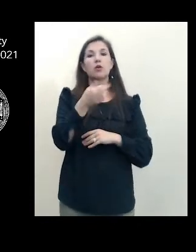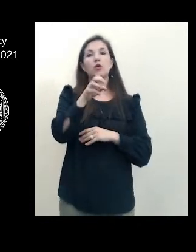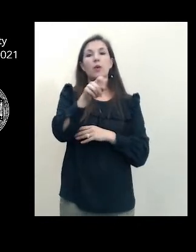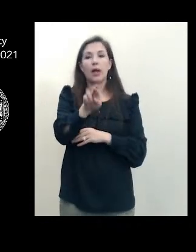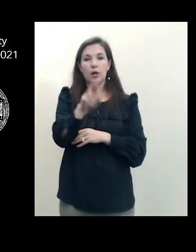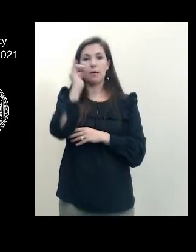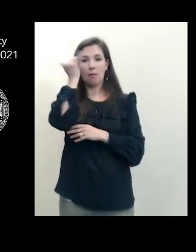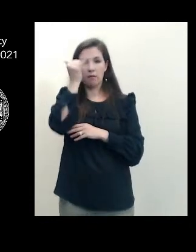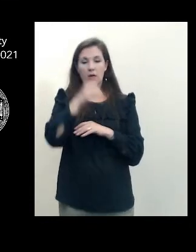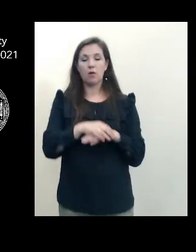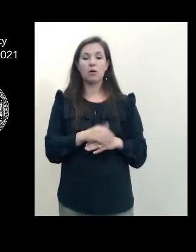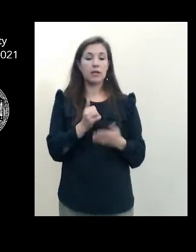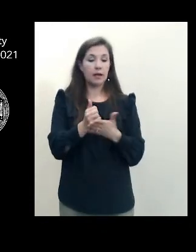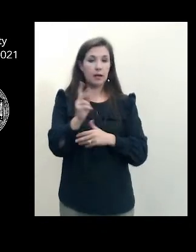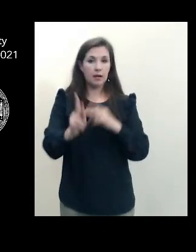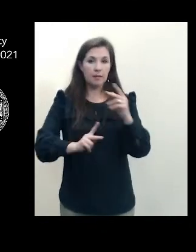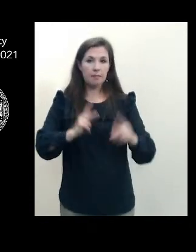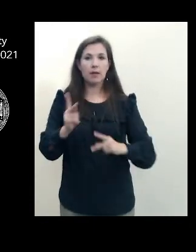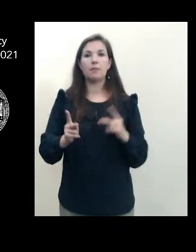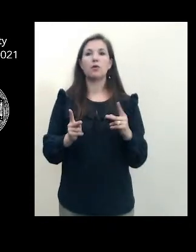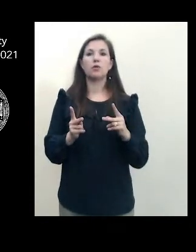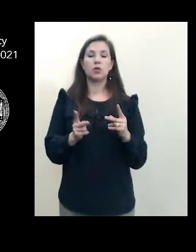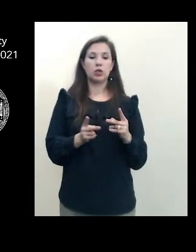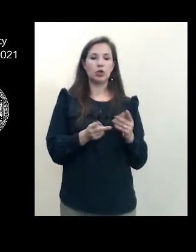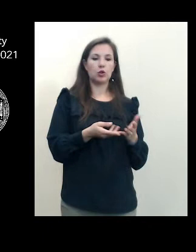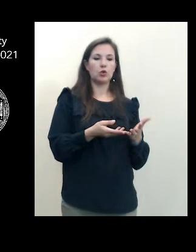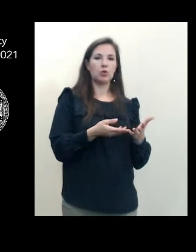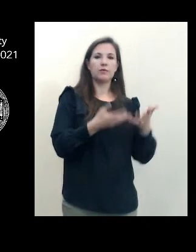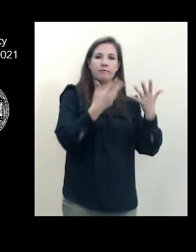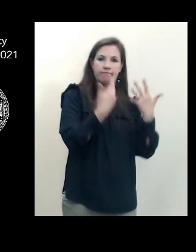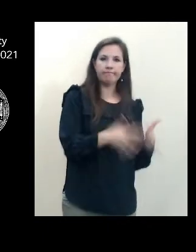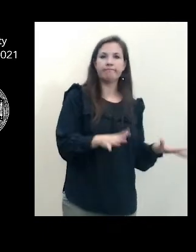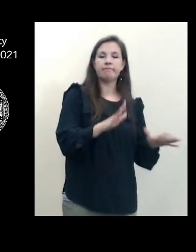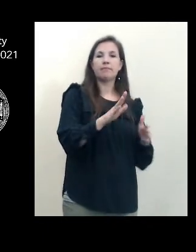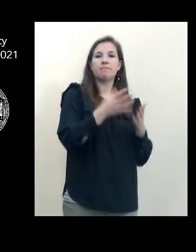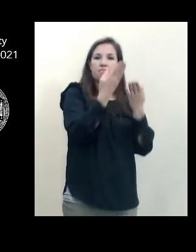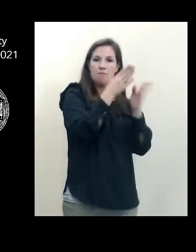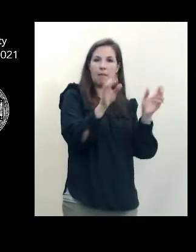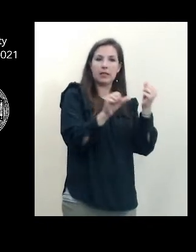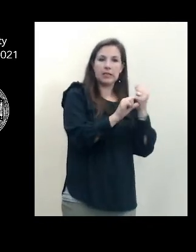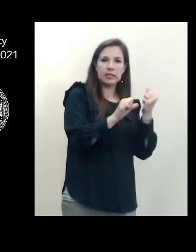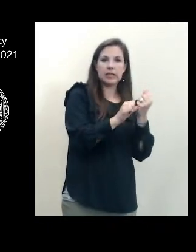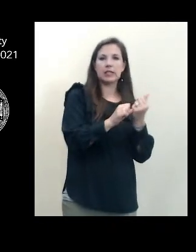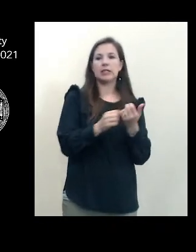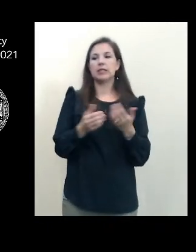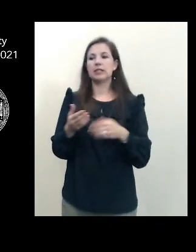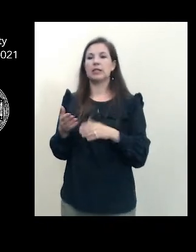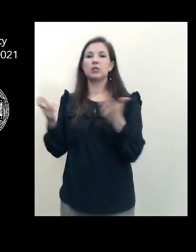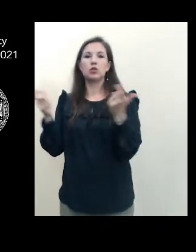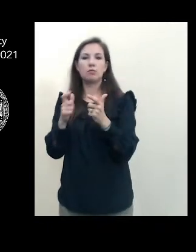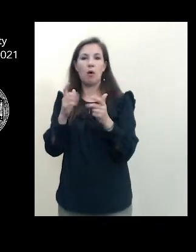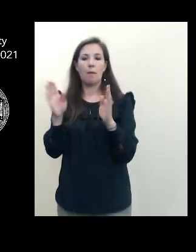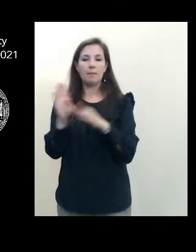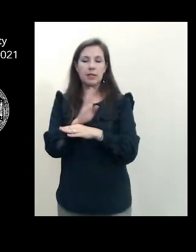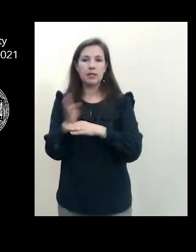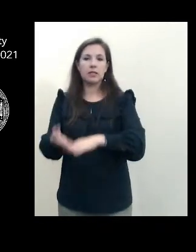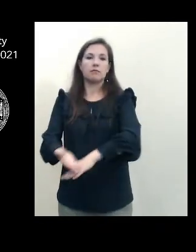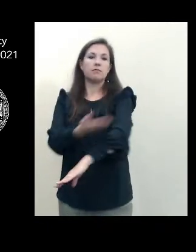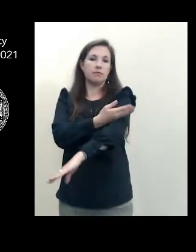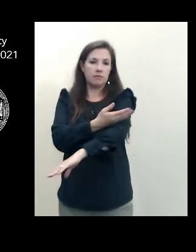assist people to get out of public assistance and help our small businesses grow. The 4-year plan,